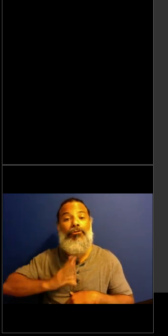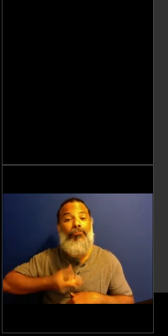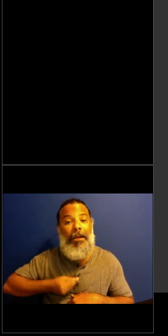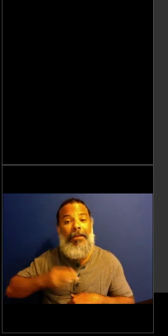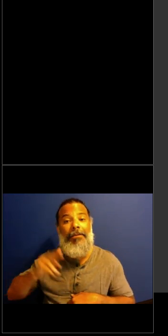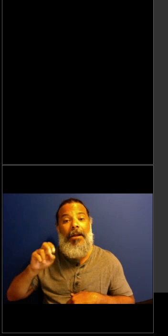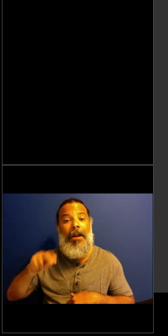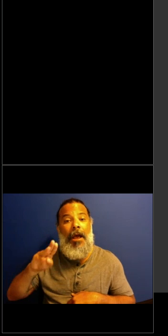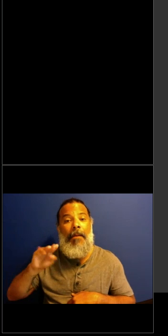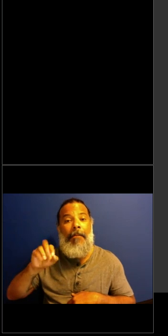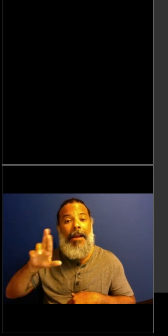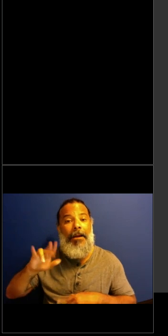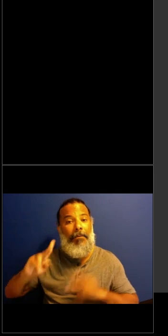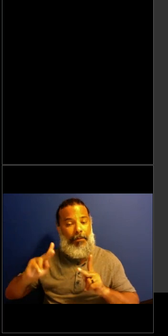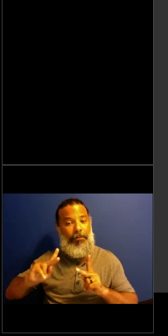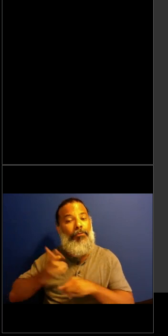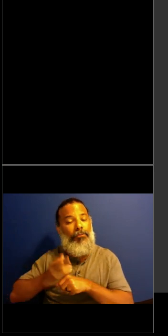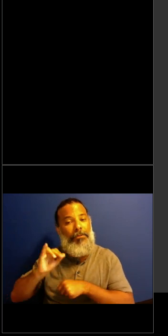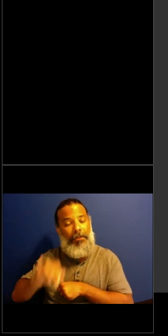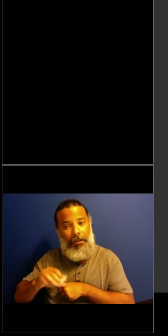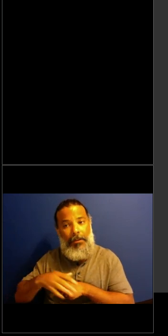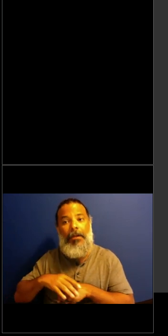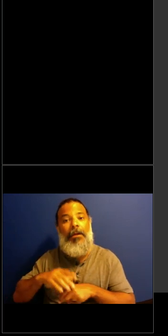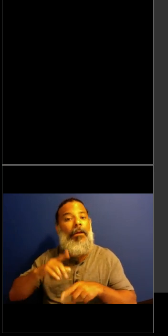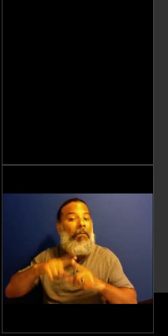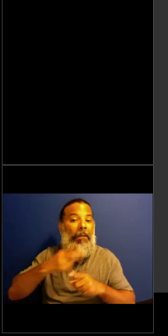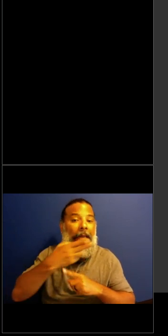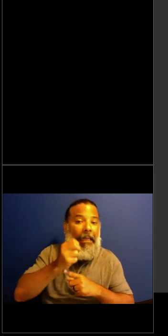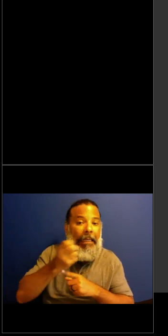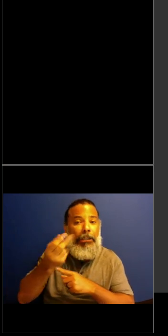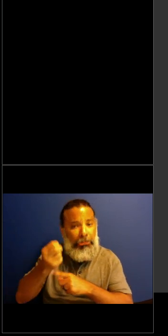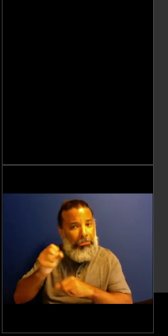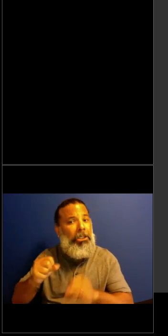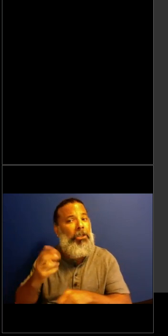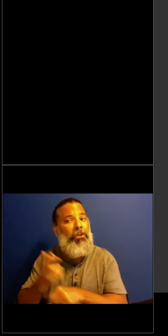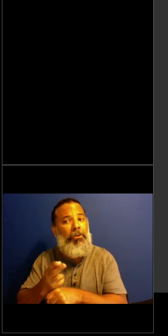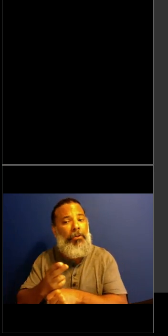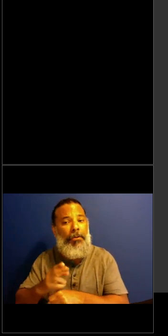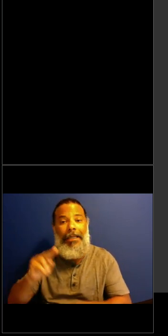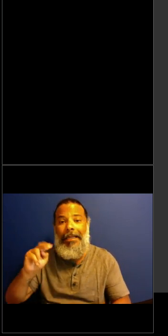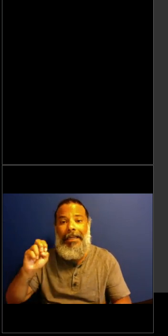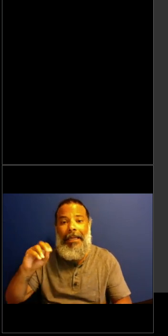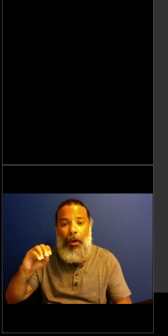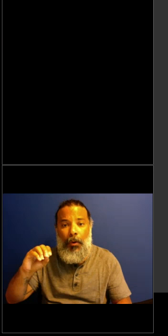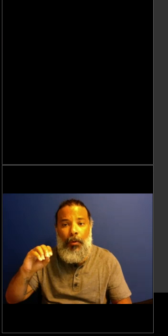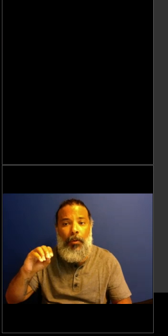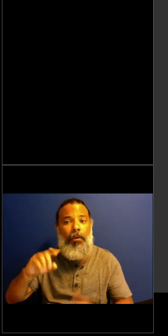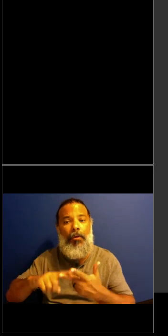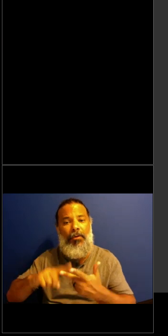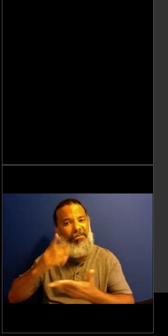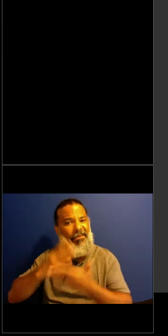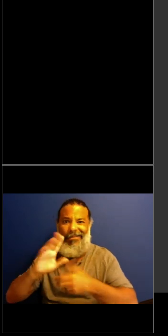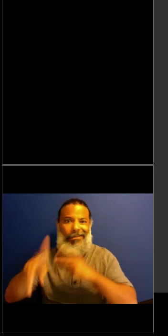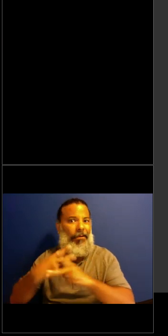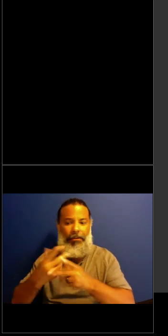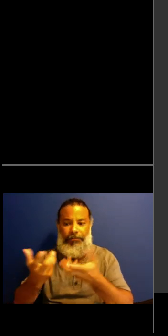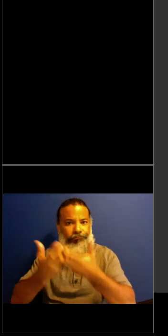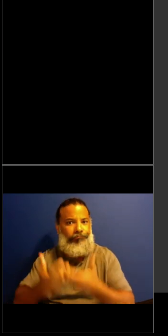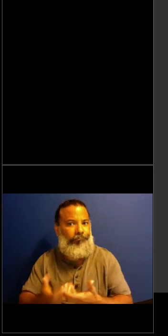their pronoun, many also use he or she pronouns, other pronoun sets like neopronouns, or some combination of